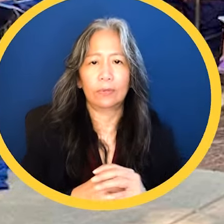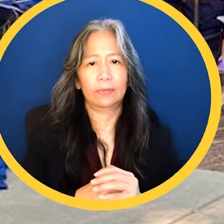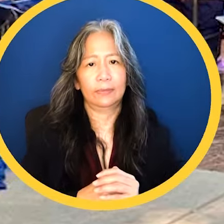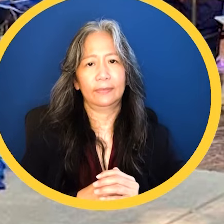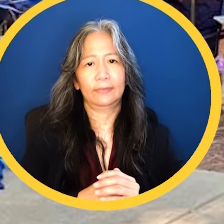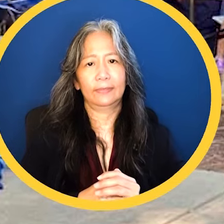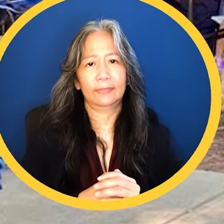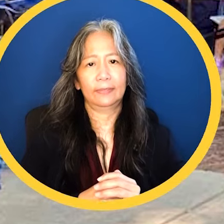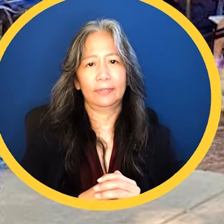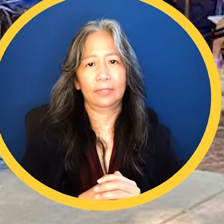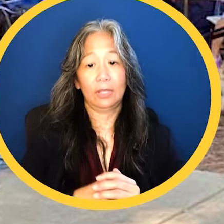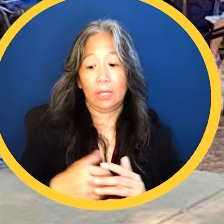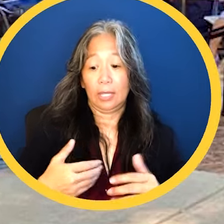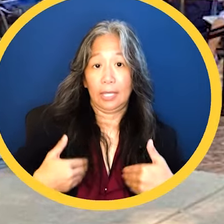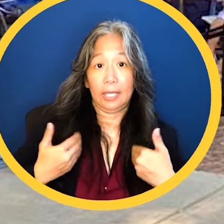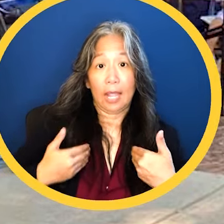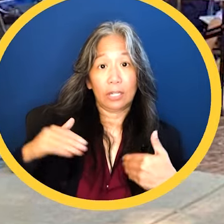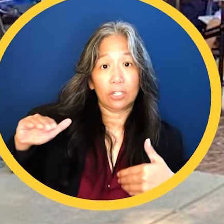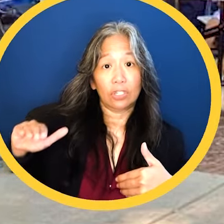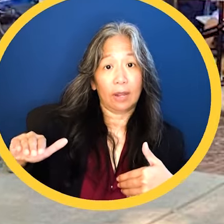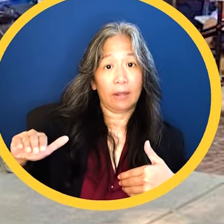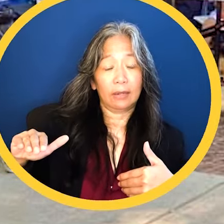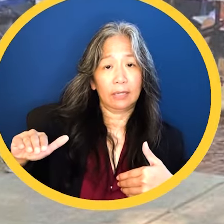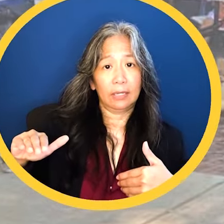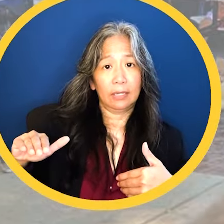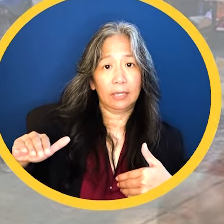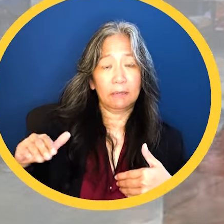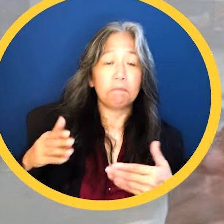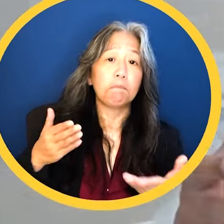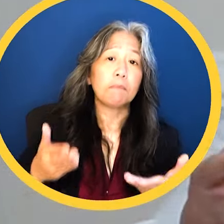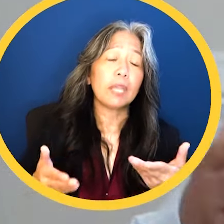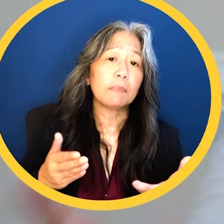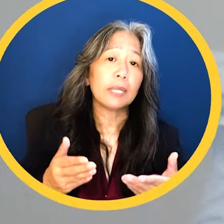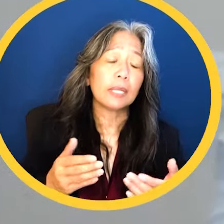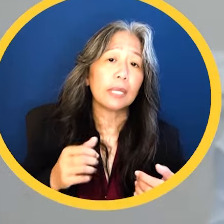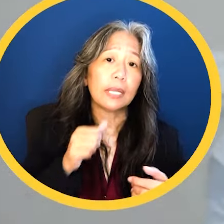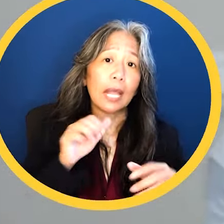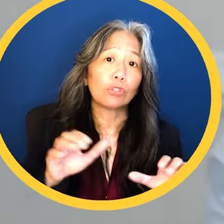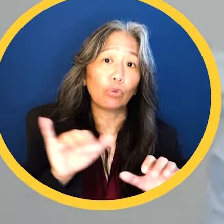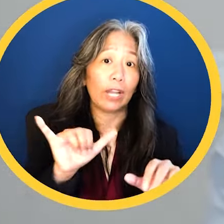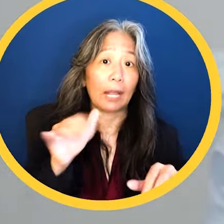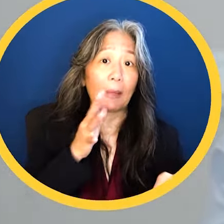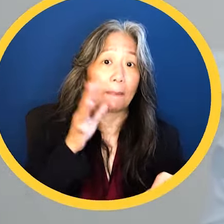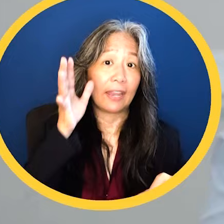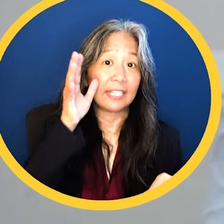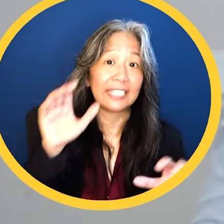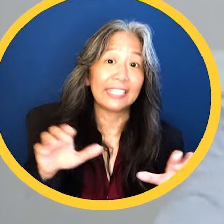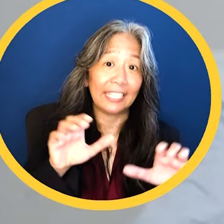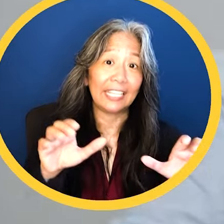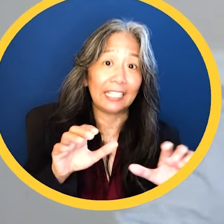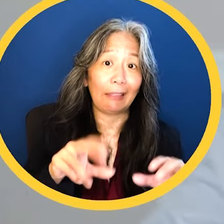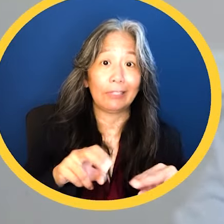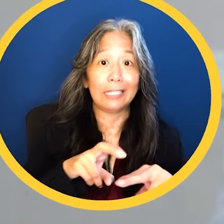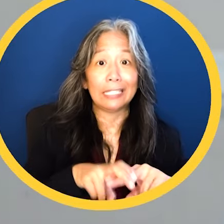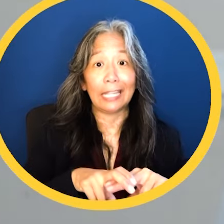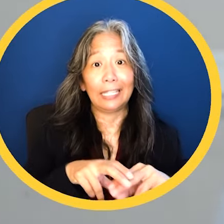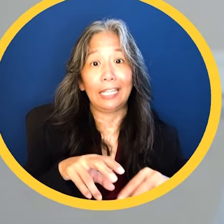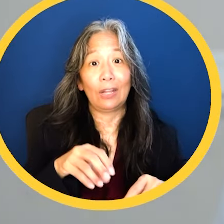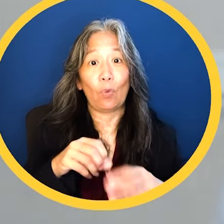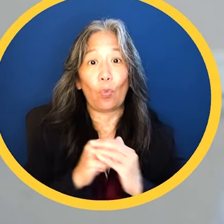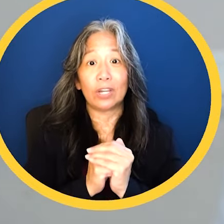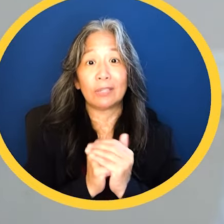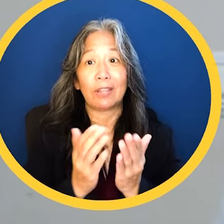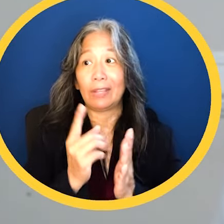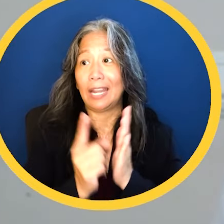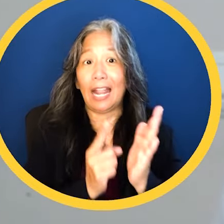Because as a young child, you know, they may not be able to do like what my parents did and sit in a worship service for an